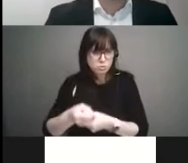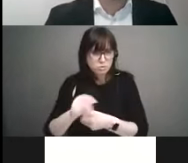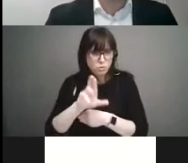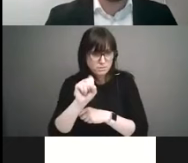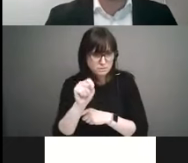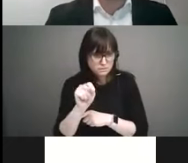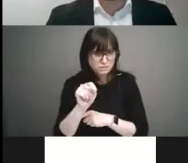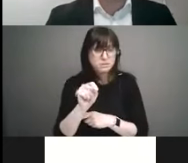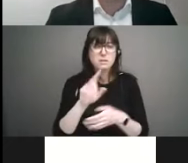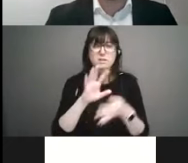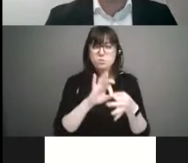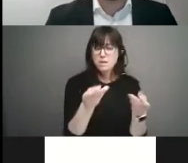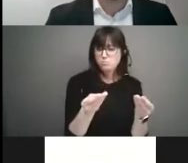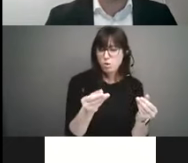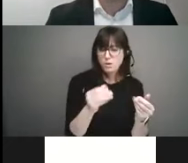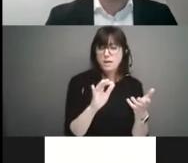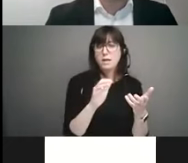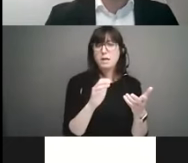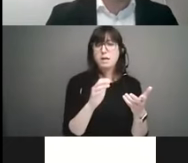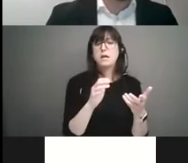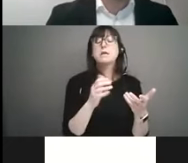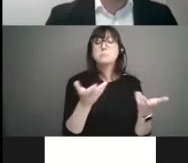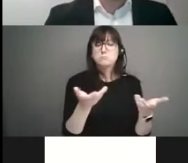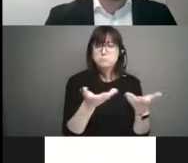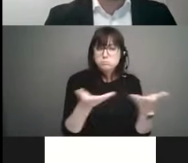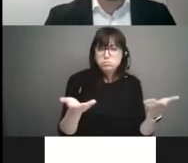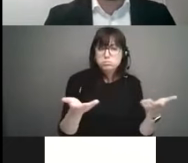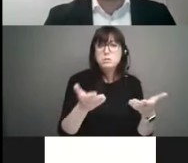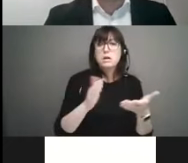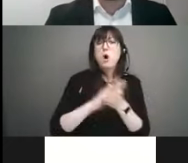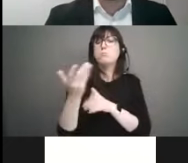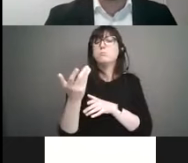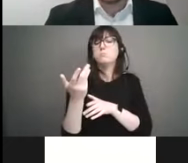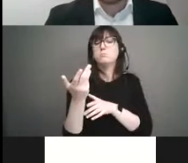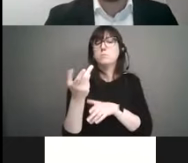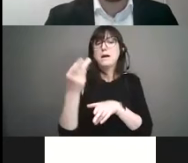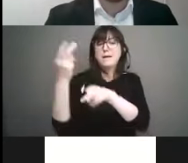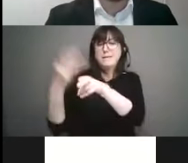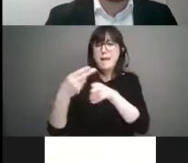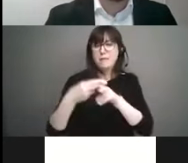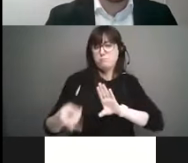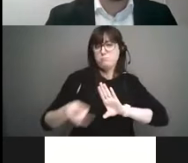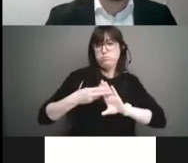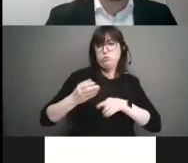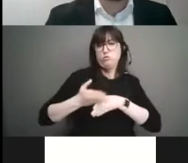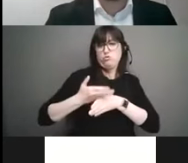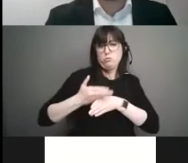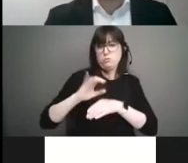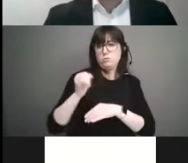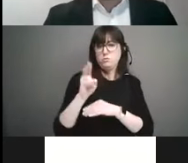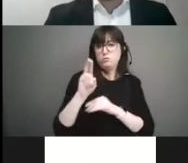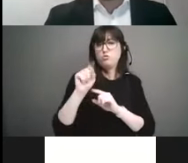of property being placed into joint with a child or another party by the older